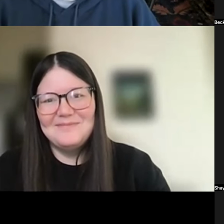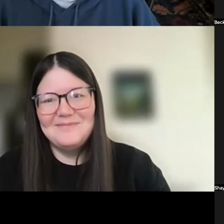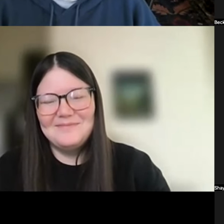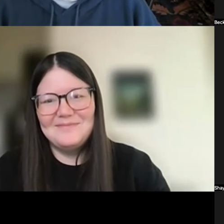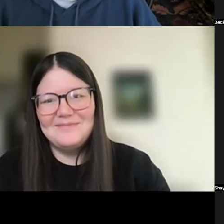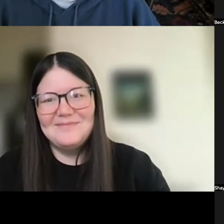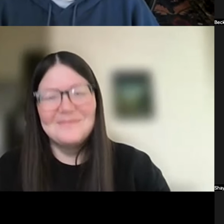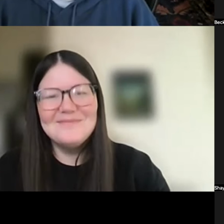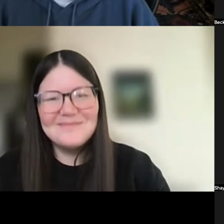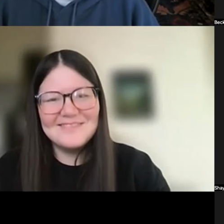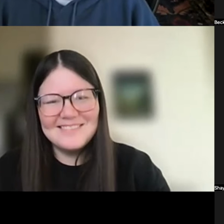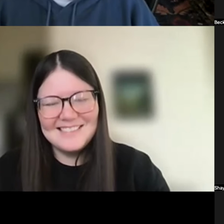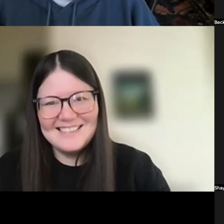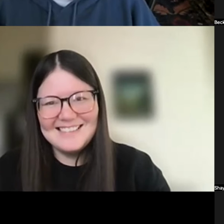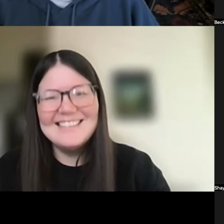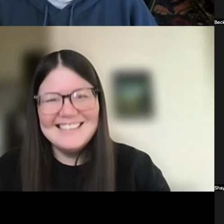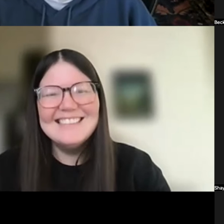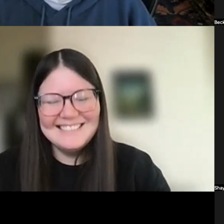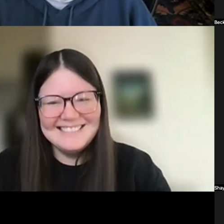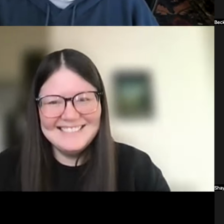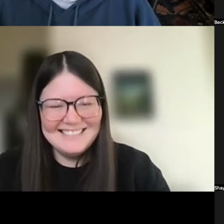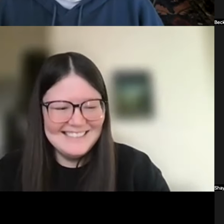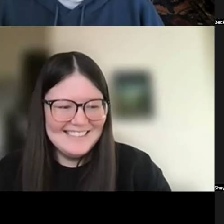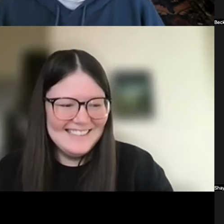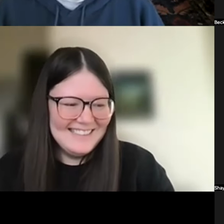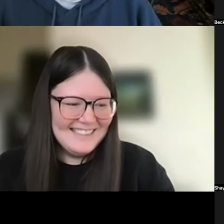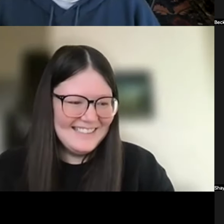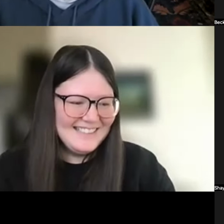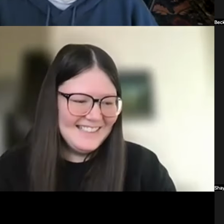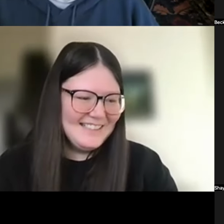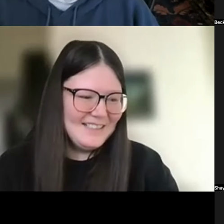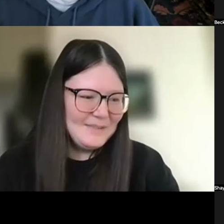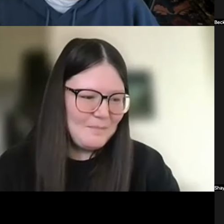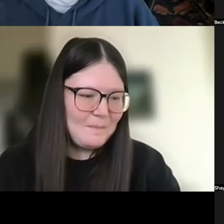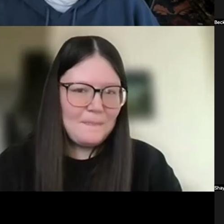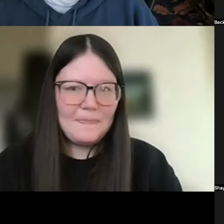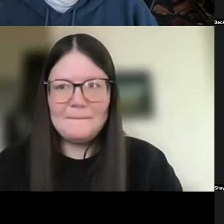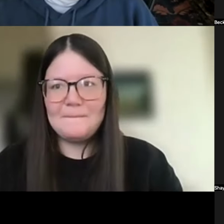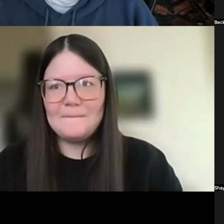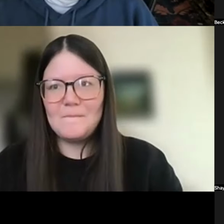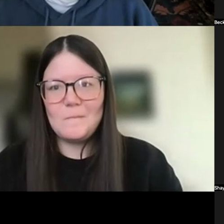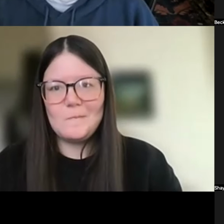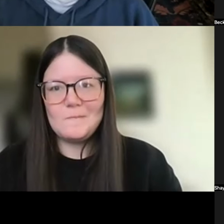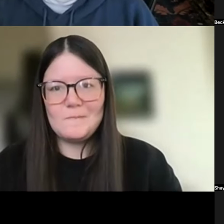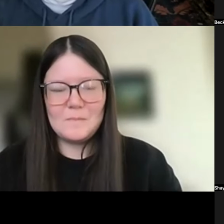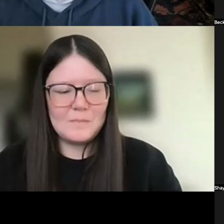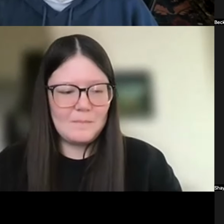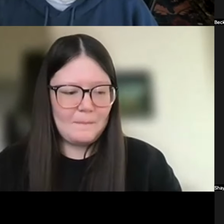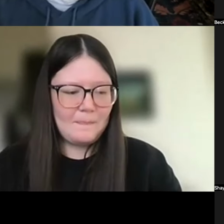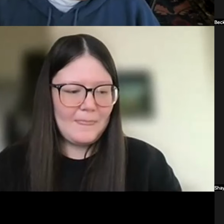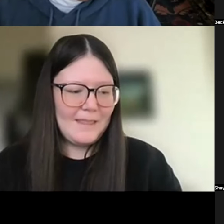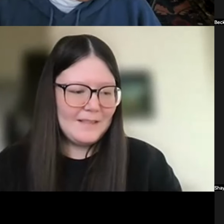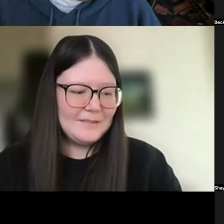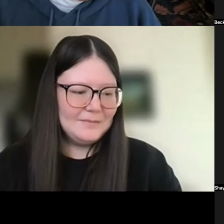You know, let Nicole answer that. Can you ask that again? Sorry. Yes. The question was, No. I have to jump on another call in a minute, and she was calling me and it got